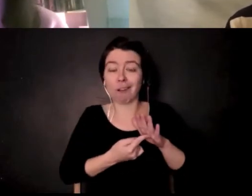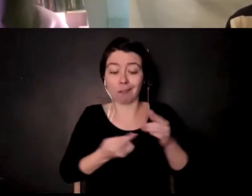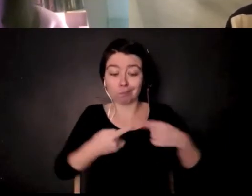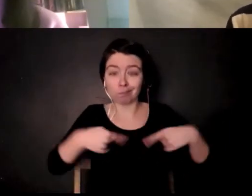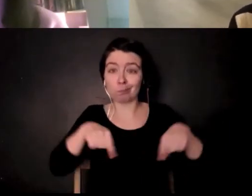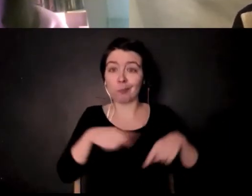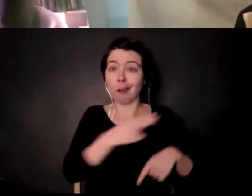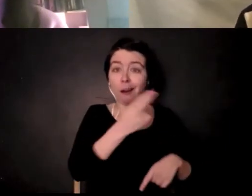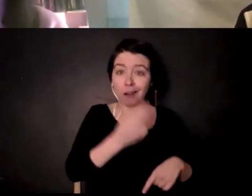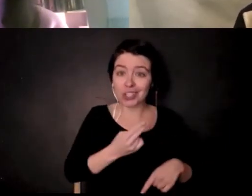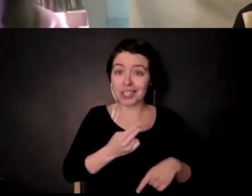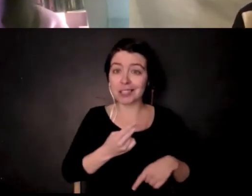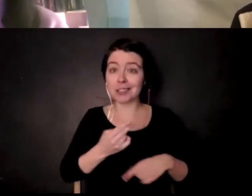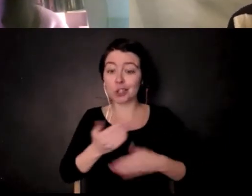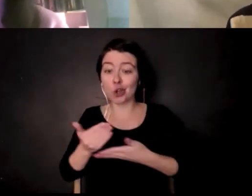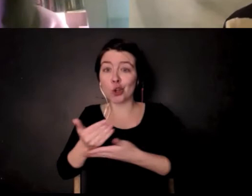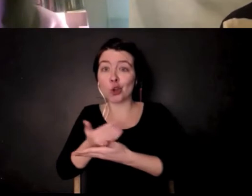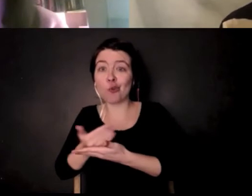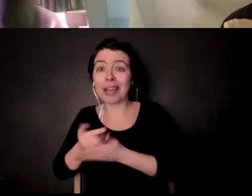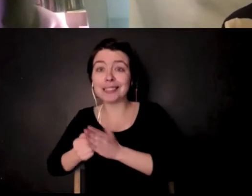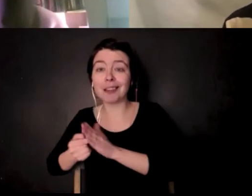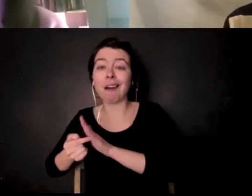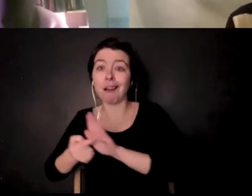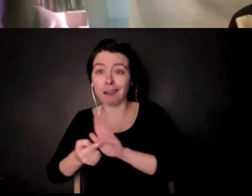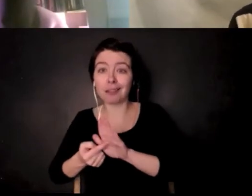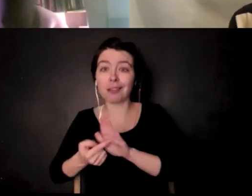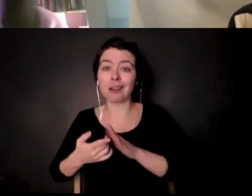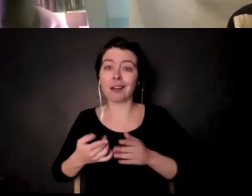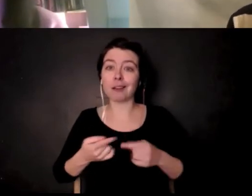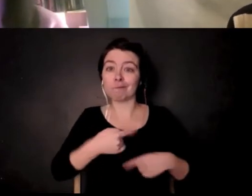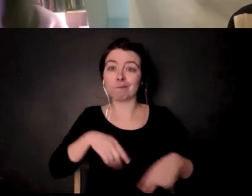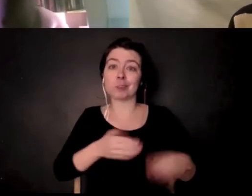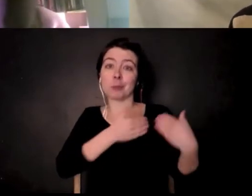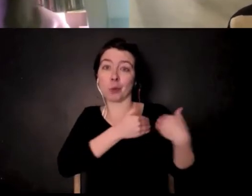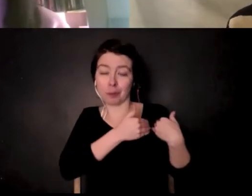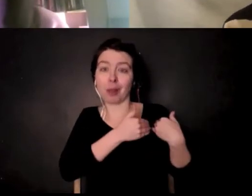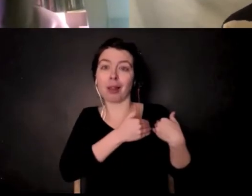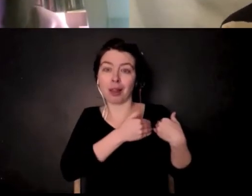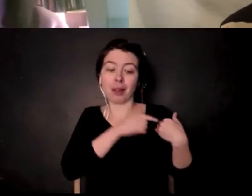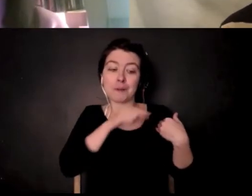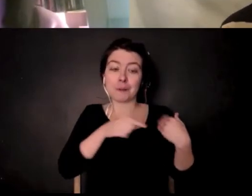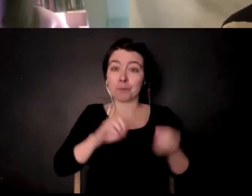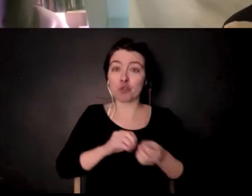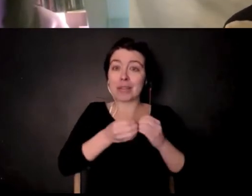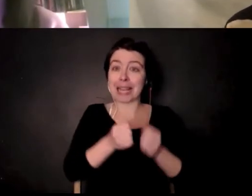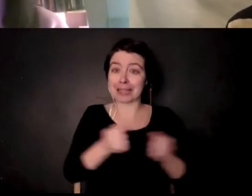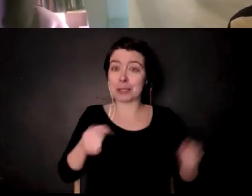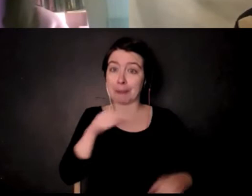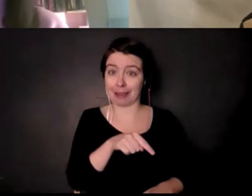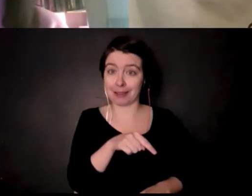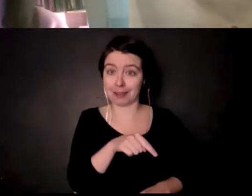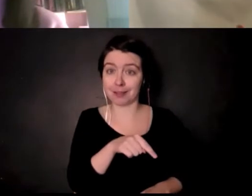who kind of, our role is almost to name the unnamed or create spaces to exist that don't exist yet.